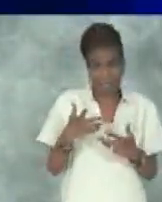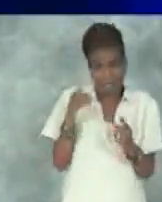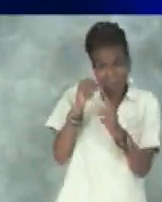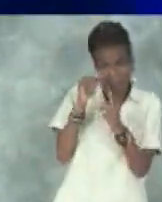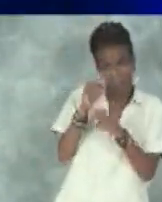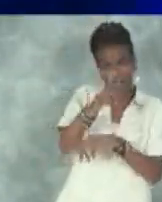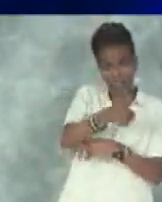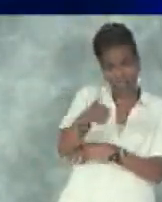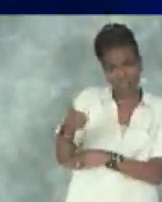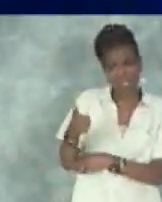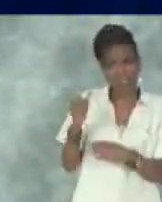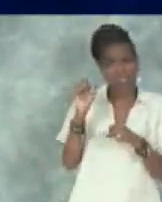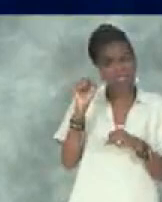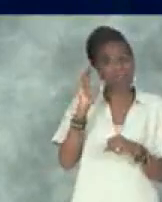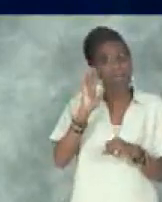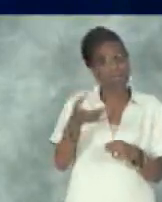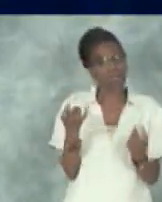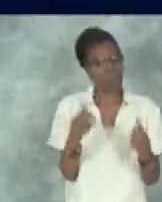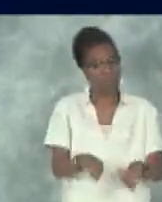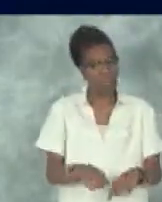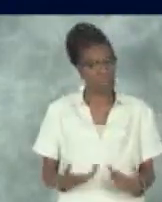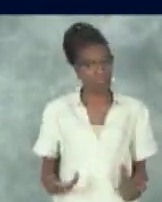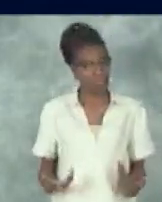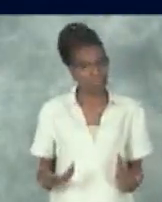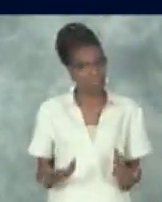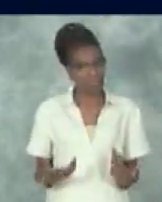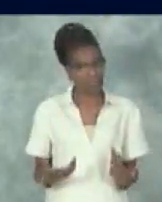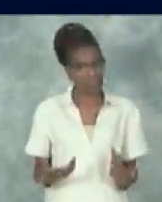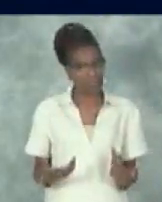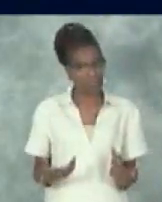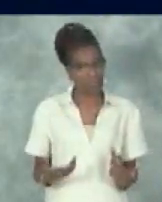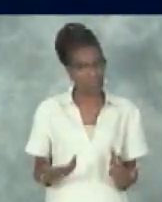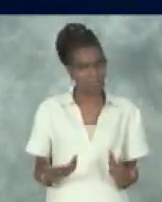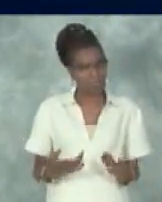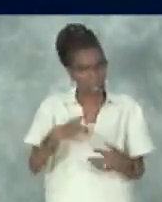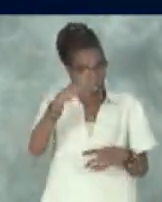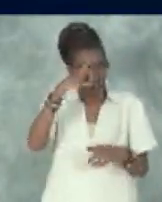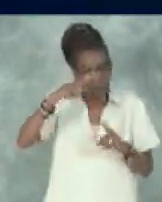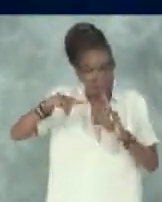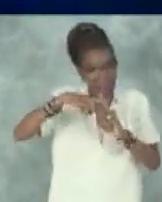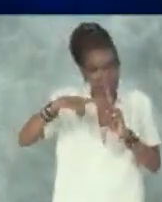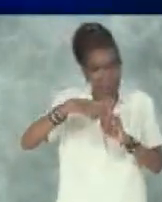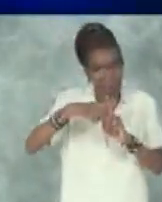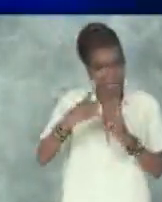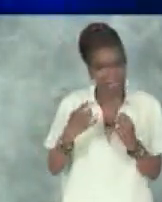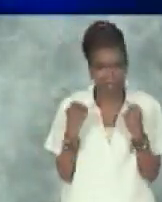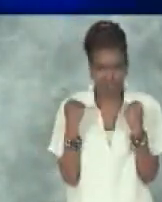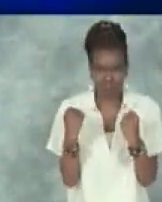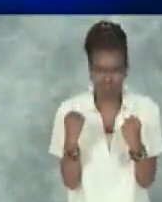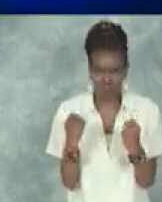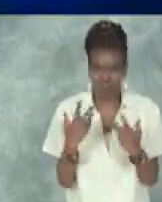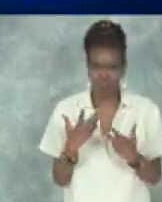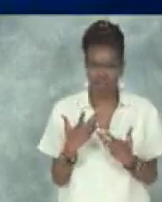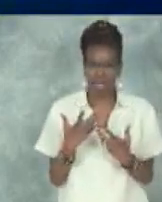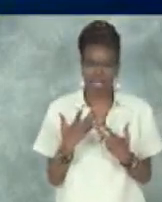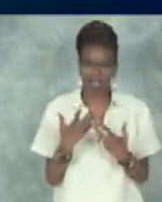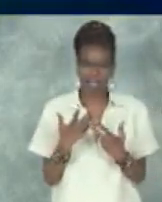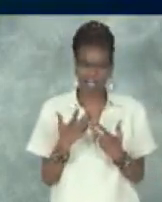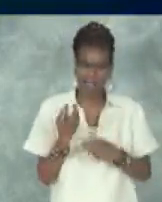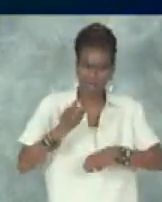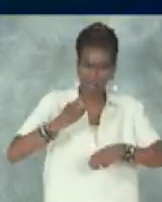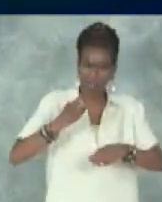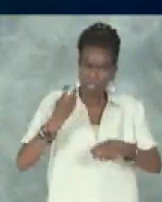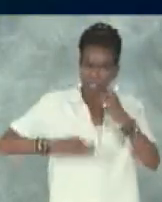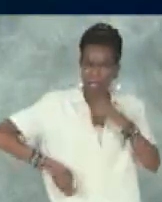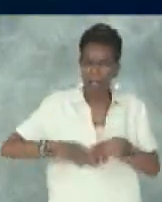yourself that it shall come to pass. This is the time that you have to remind yourself, it may be difficult, but I know God's got